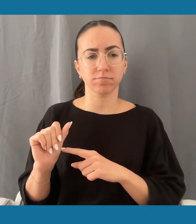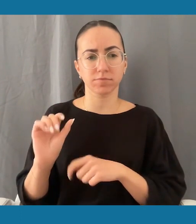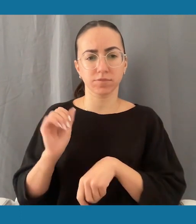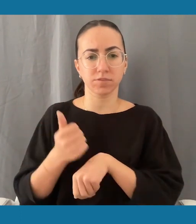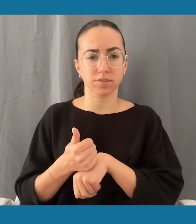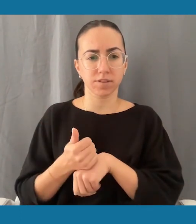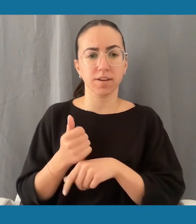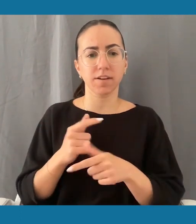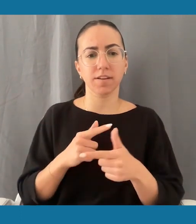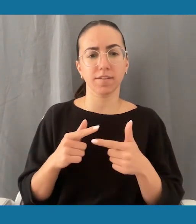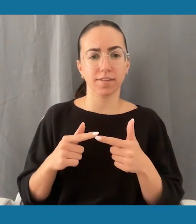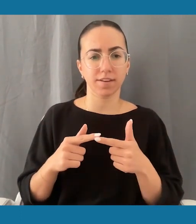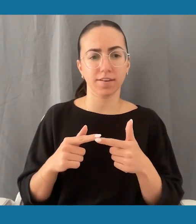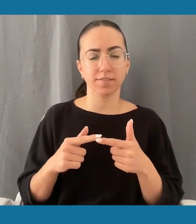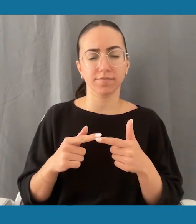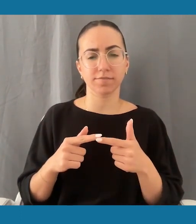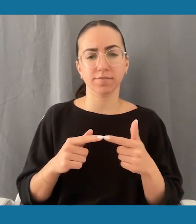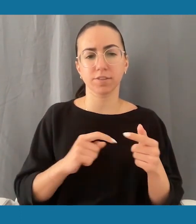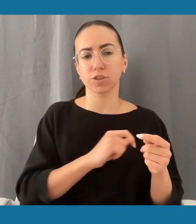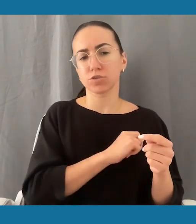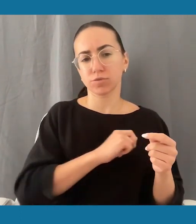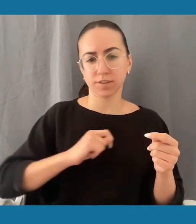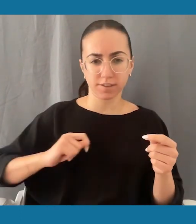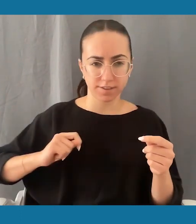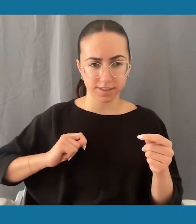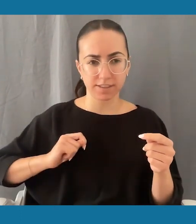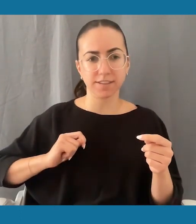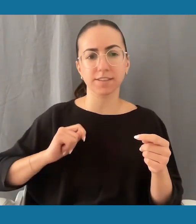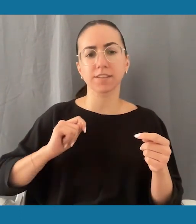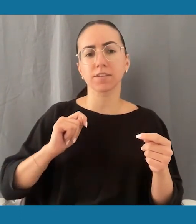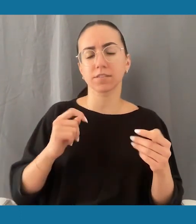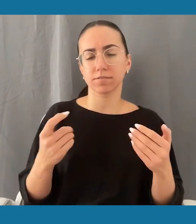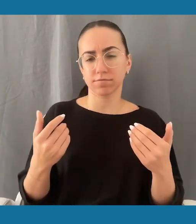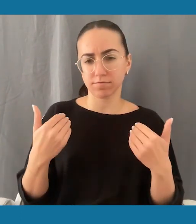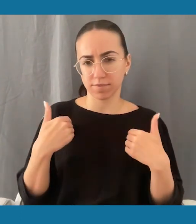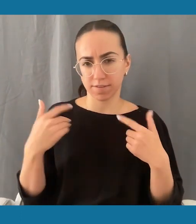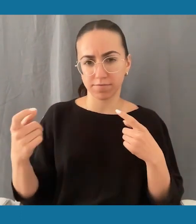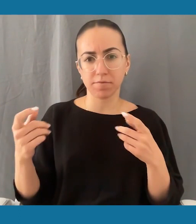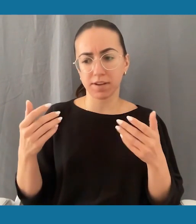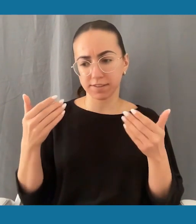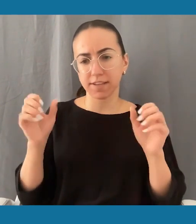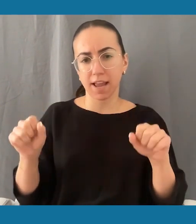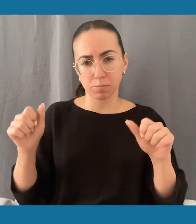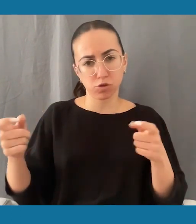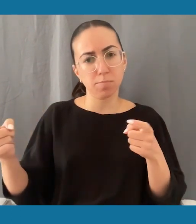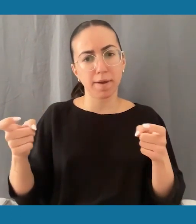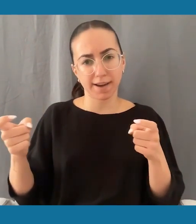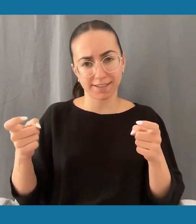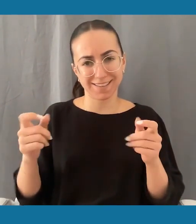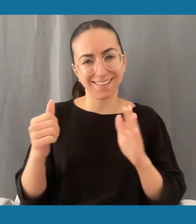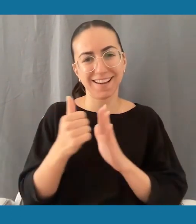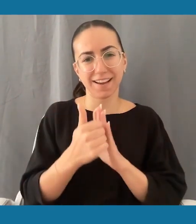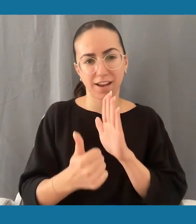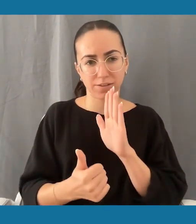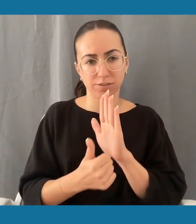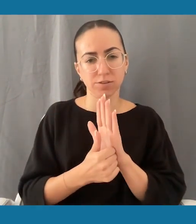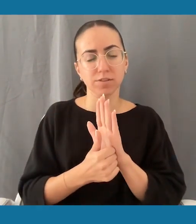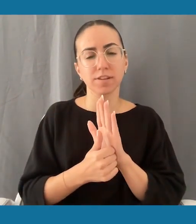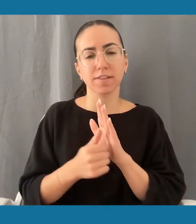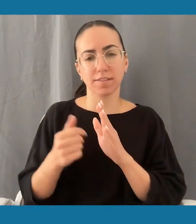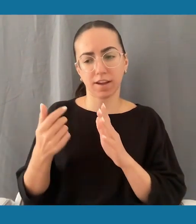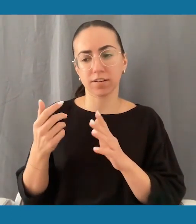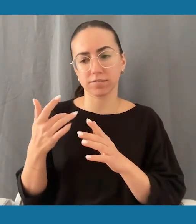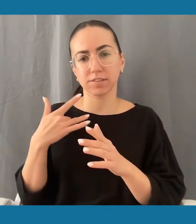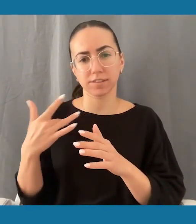gives unto one trustee, which is usually a nonprofit organization, the ability to manage all of these sub-accounts that are